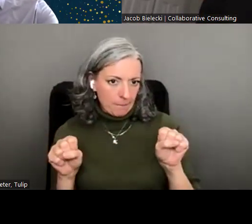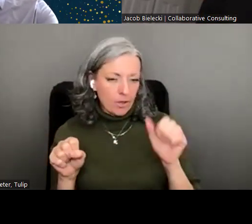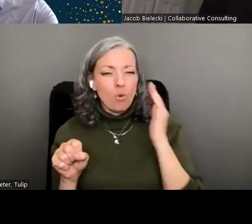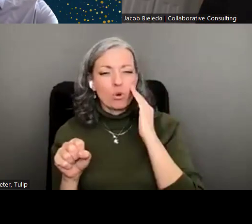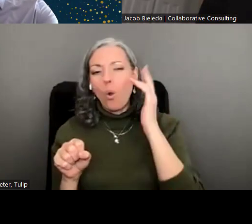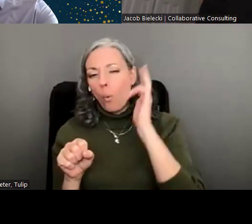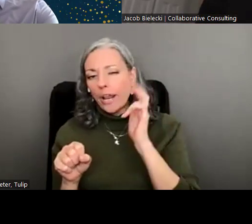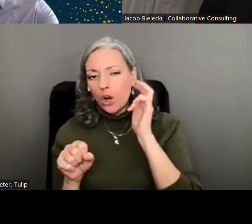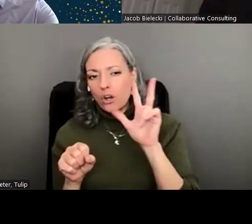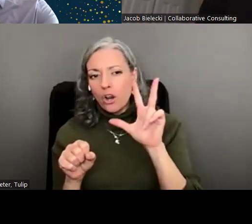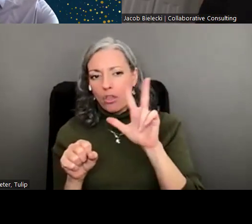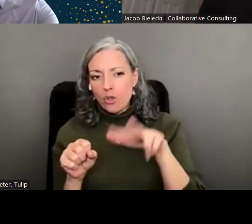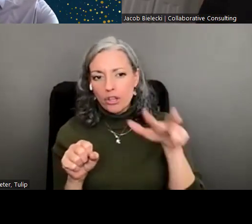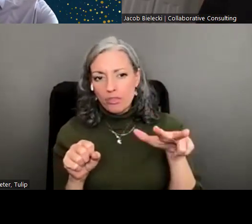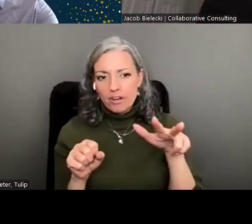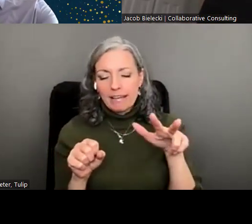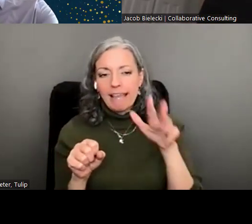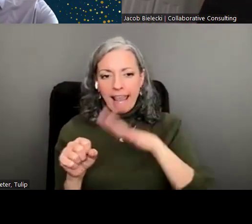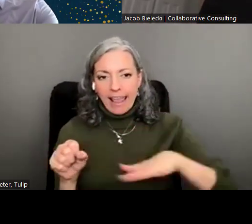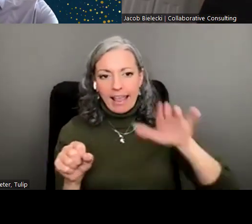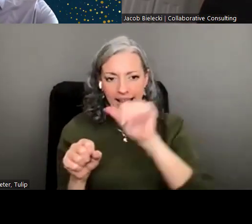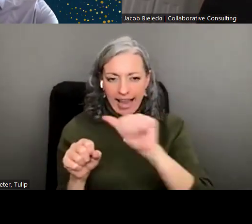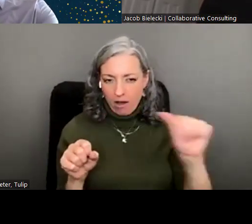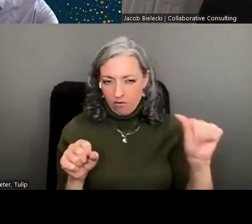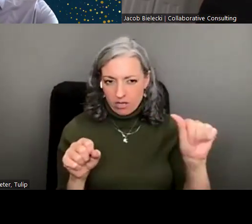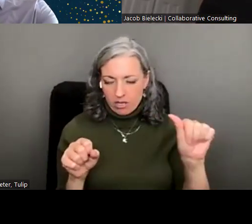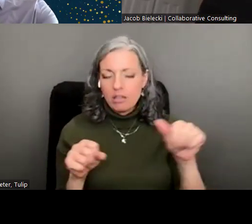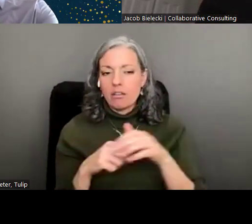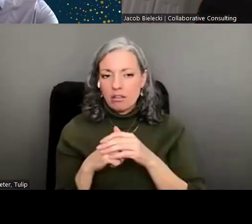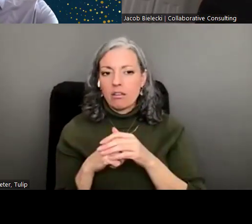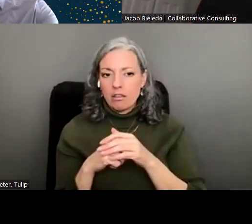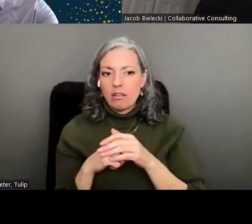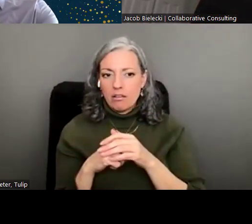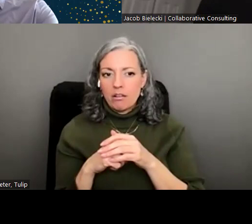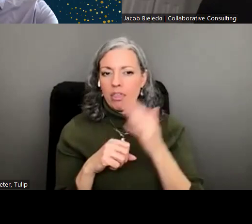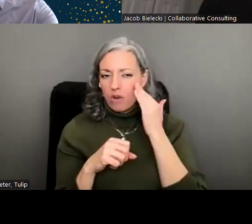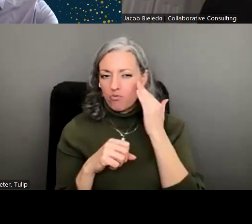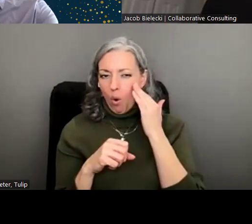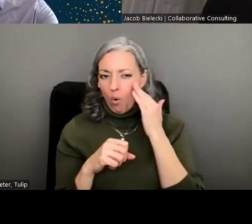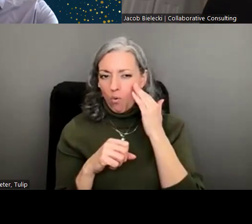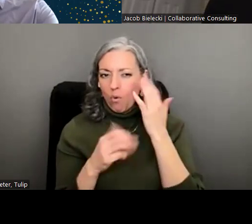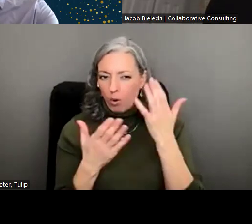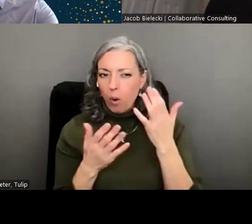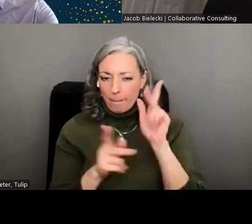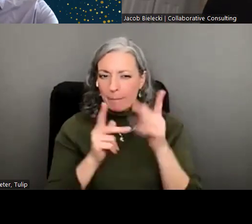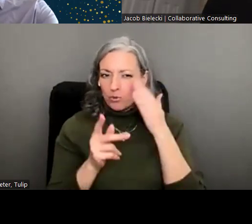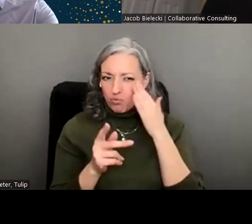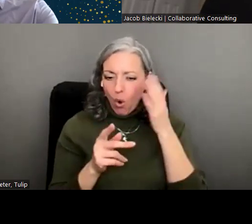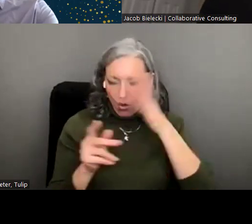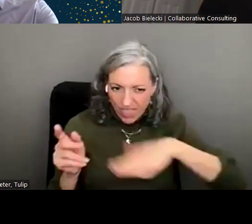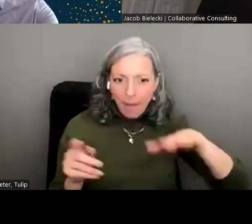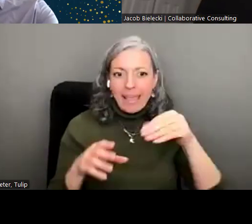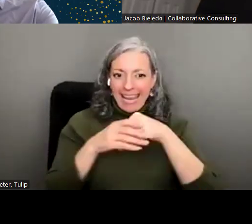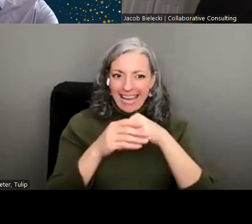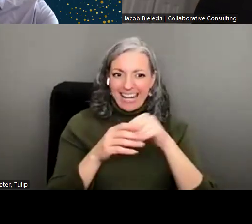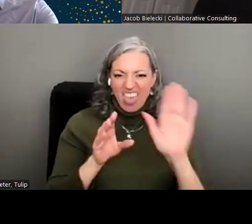the 33 area agencies on aging are known. We want them to be known and visible in their communities,